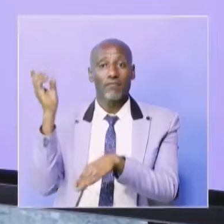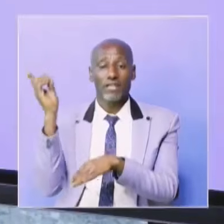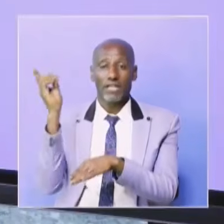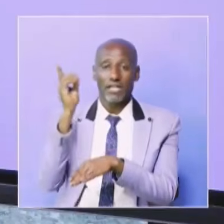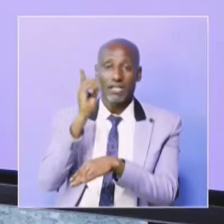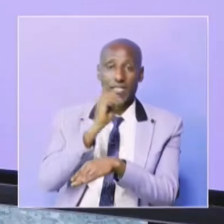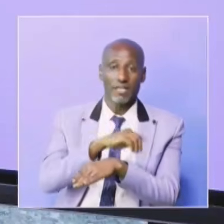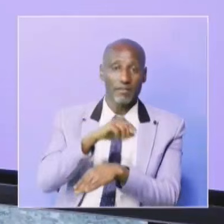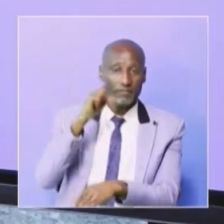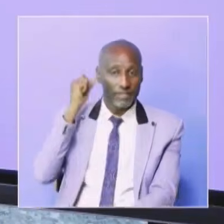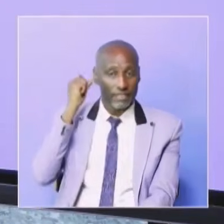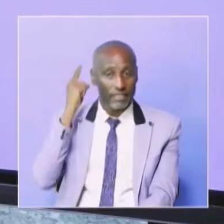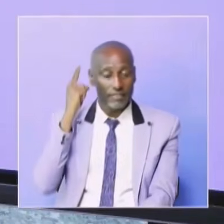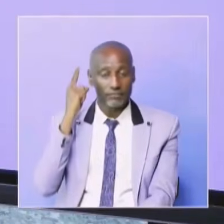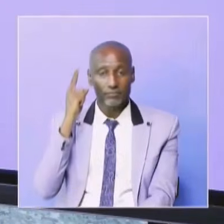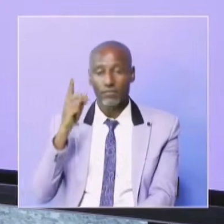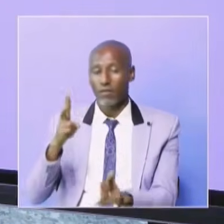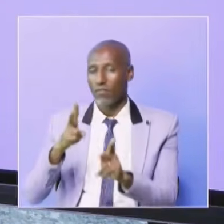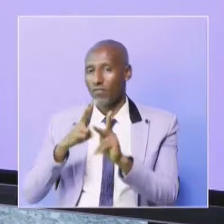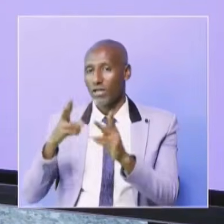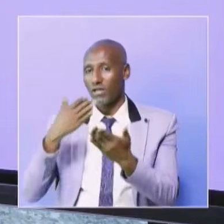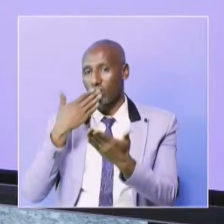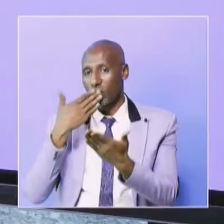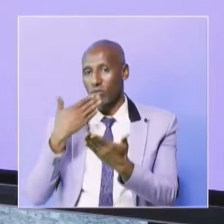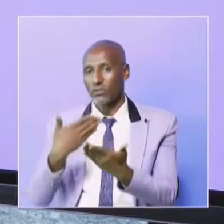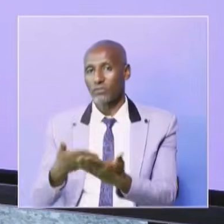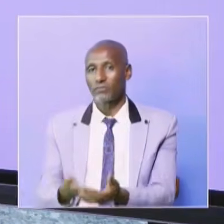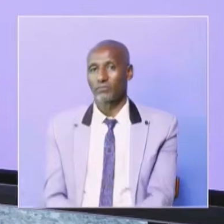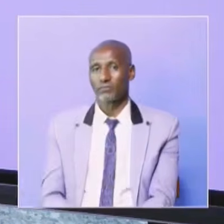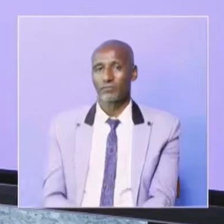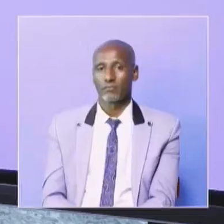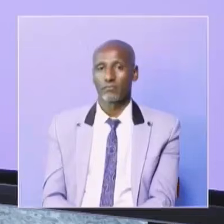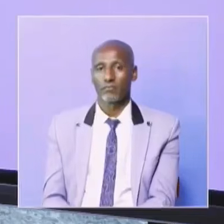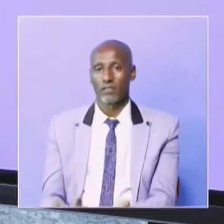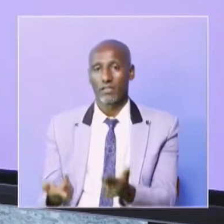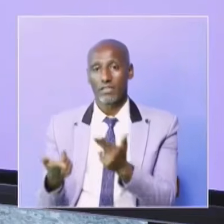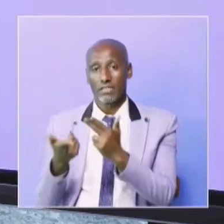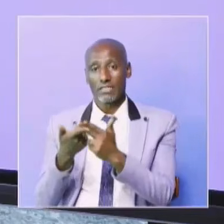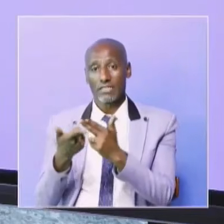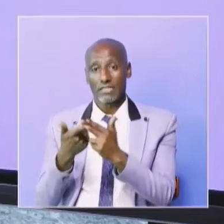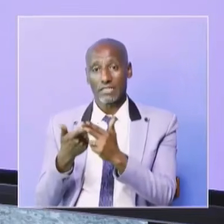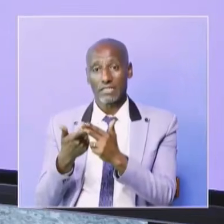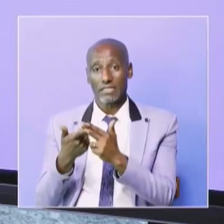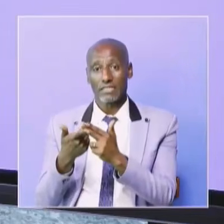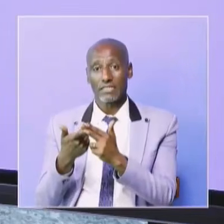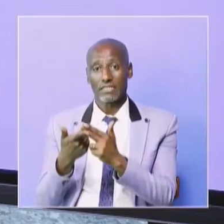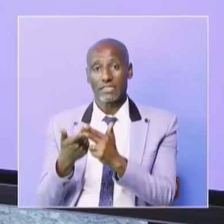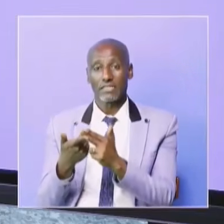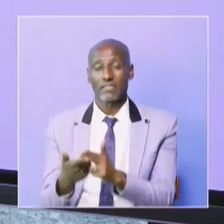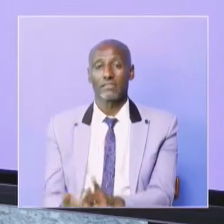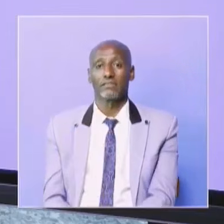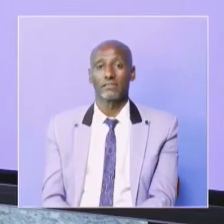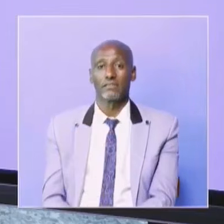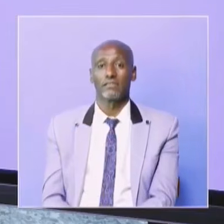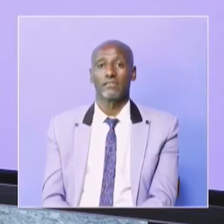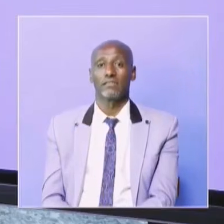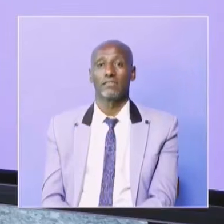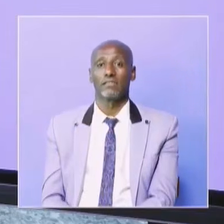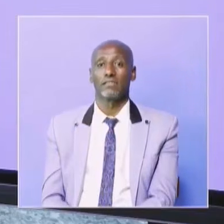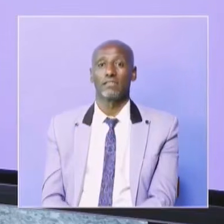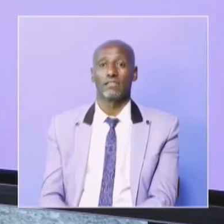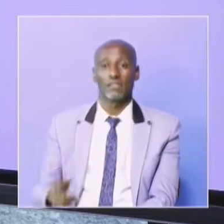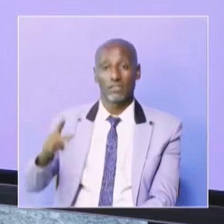Clear? Very good. Let's go to the third structure of a sentence, which is interrogative or